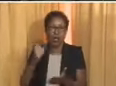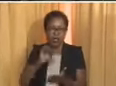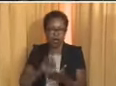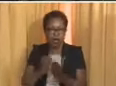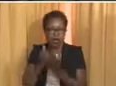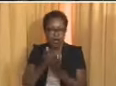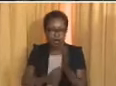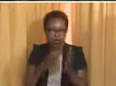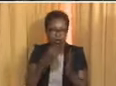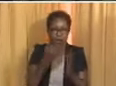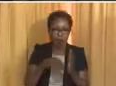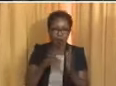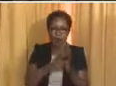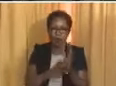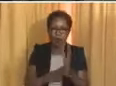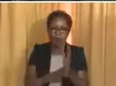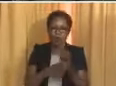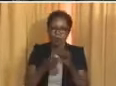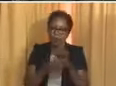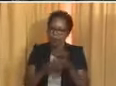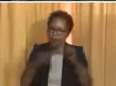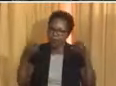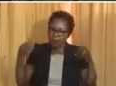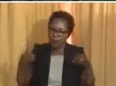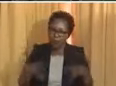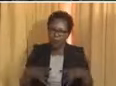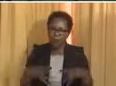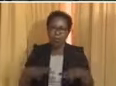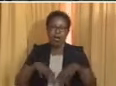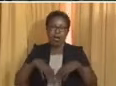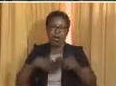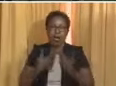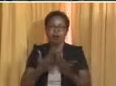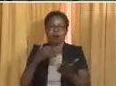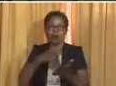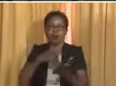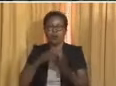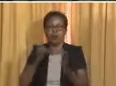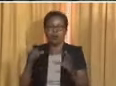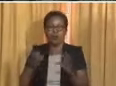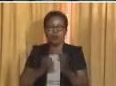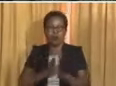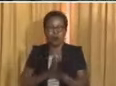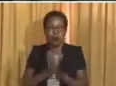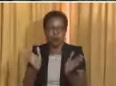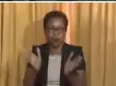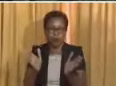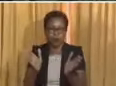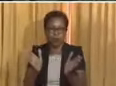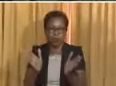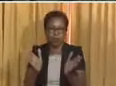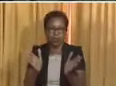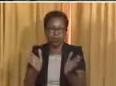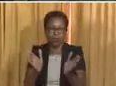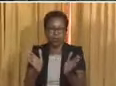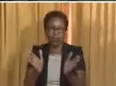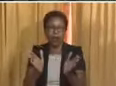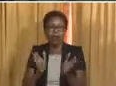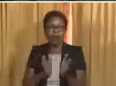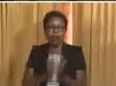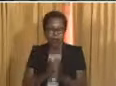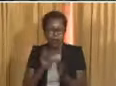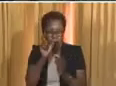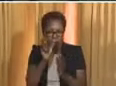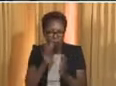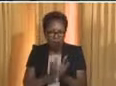Article 1 of the Constitution elaborates the tenets of a functioning republic, anchored in the concept of libertas populi, which